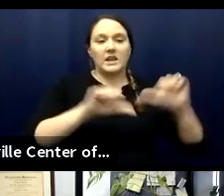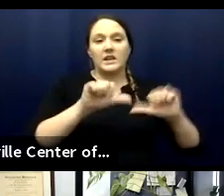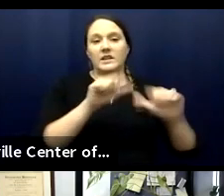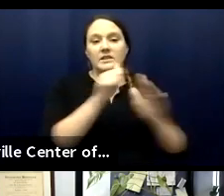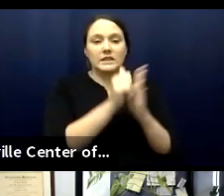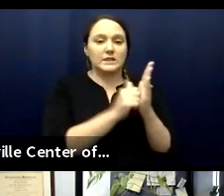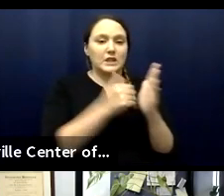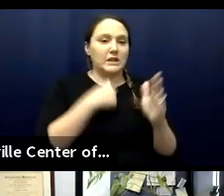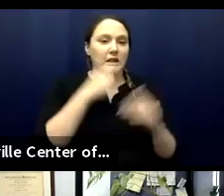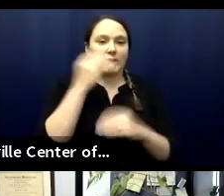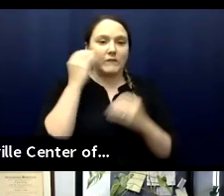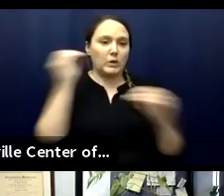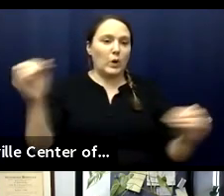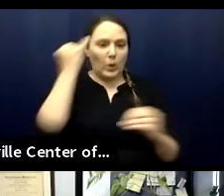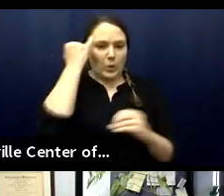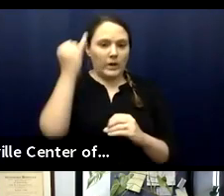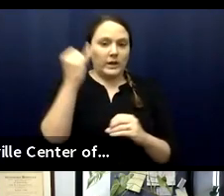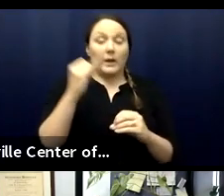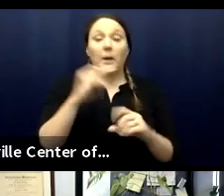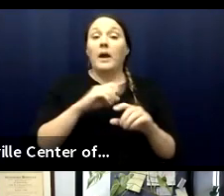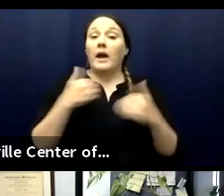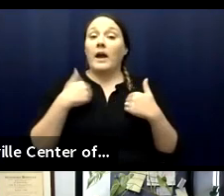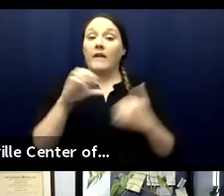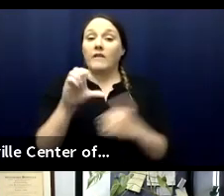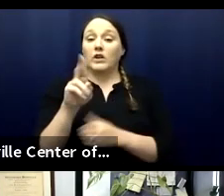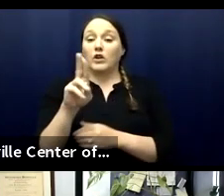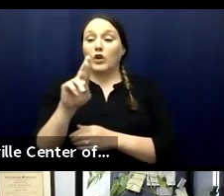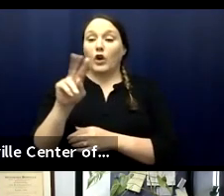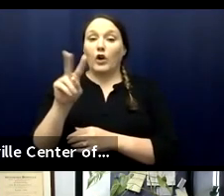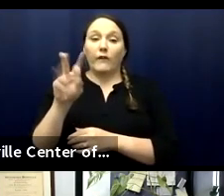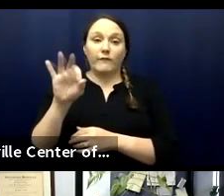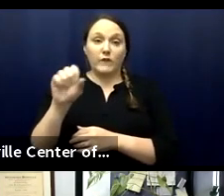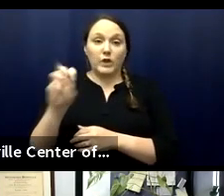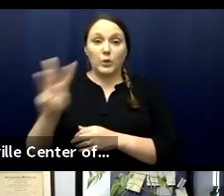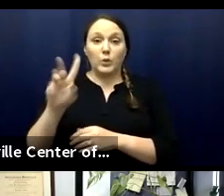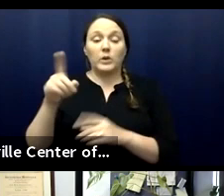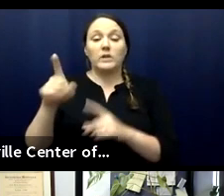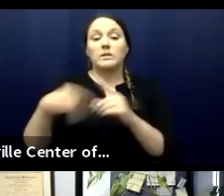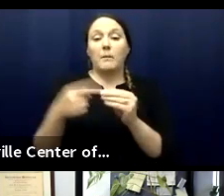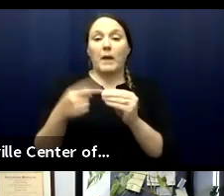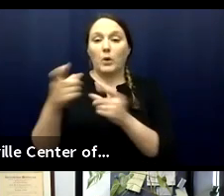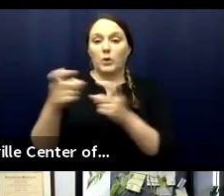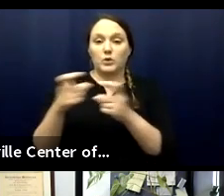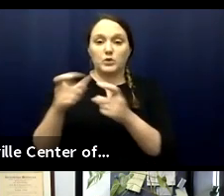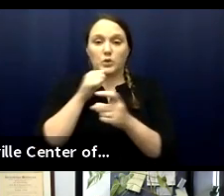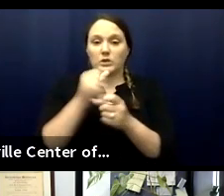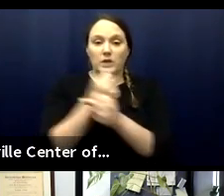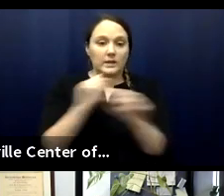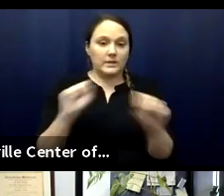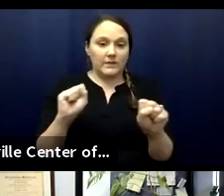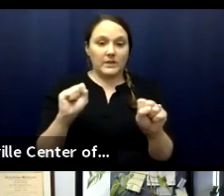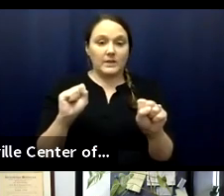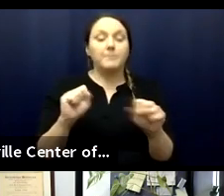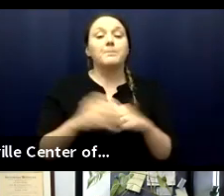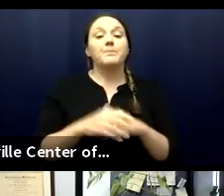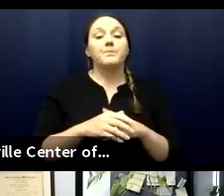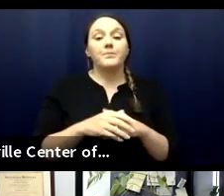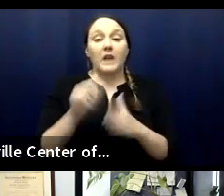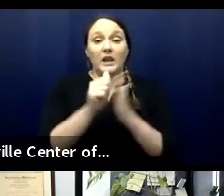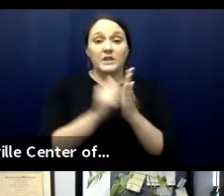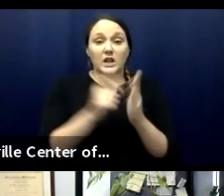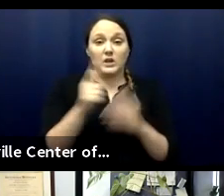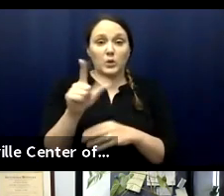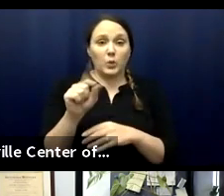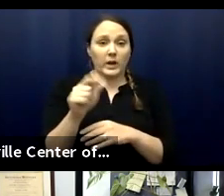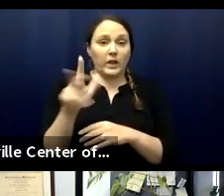a curfew is about control, not safety. It may pigeonhole me as a conspiracy theorist to mention Agenda 2030, but we are